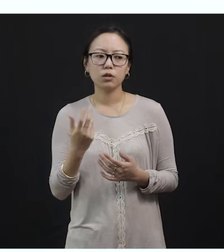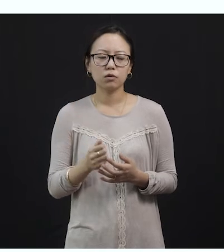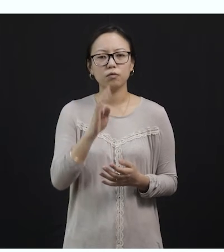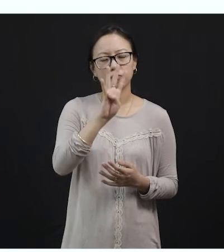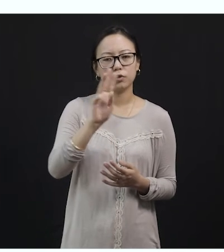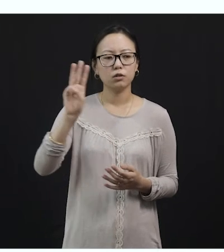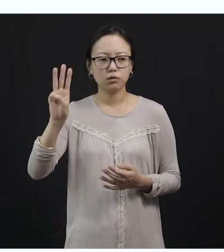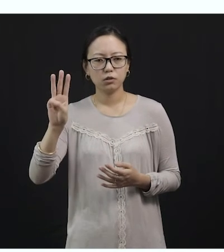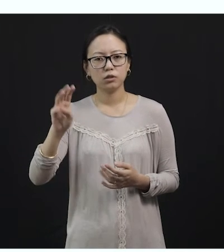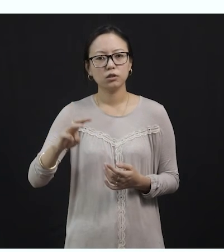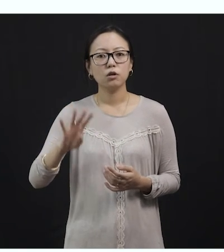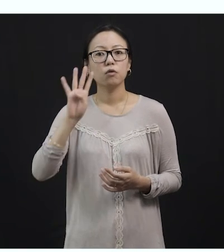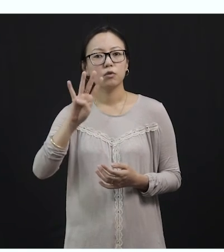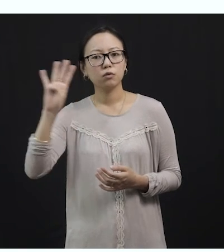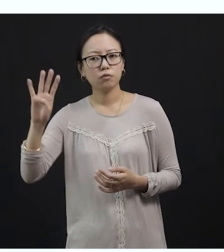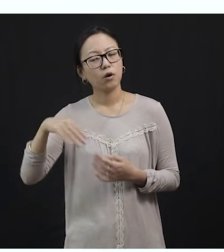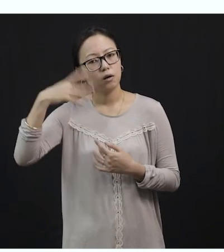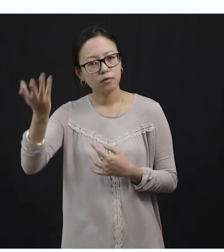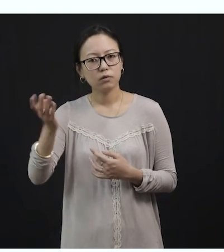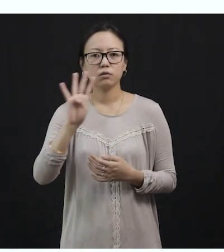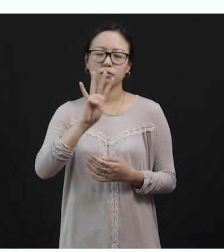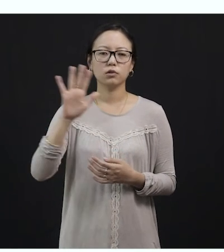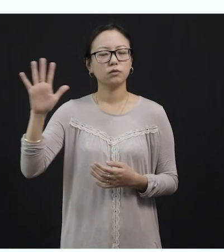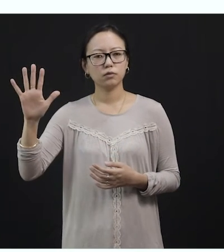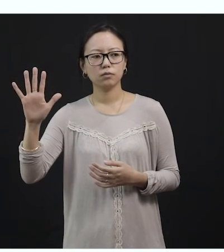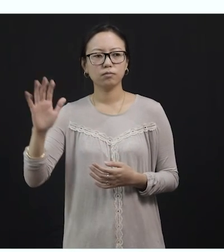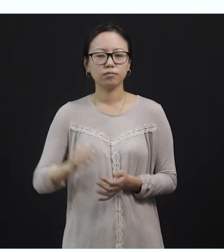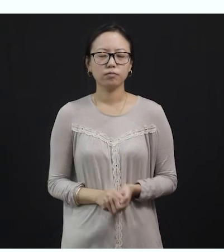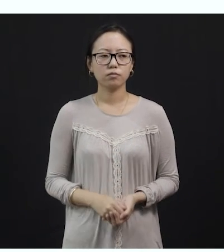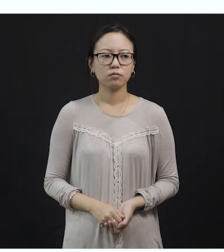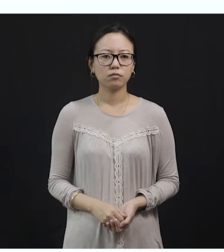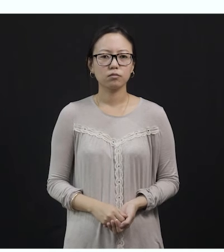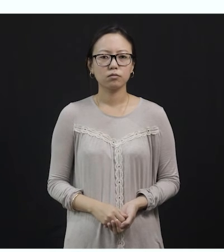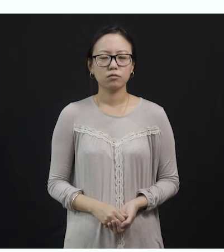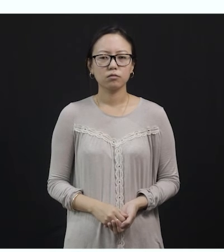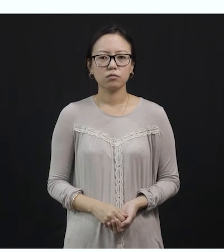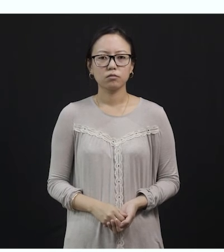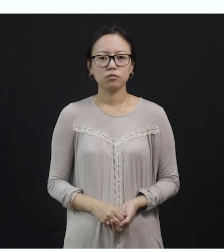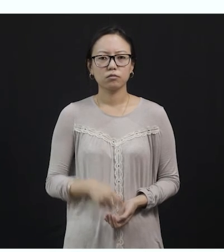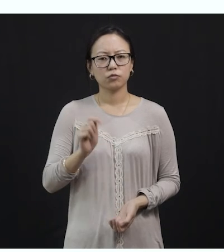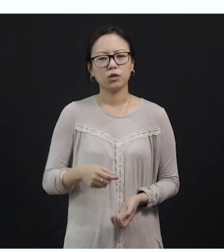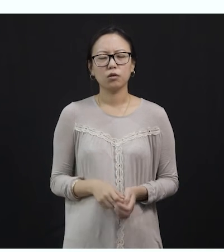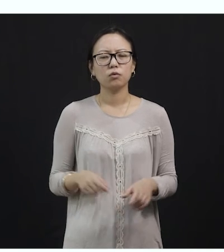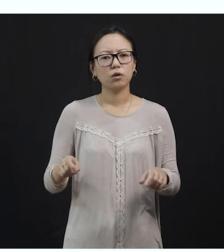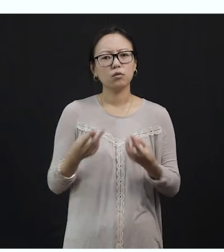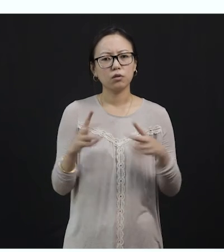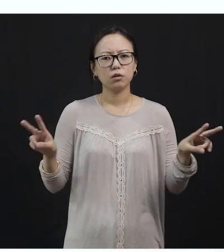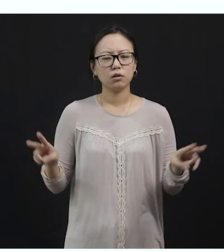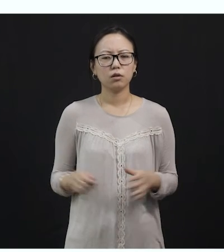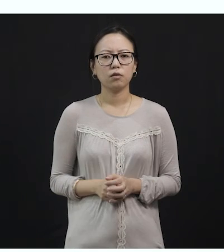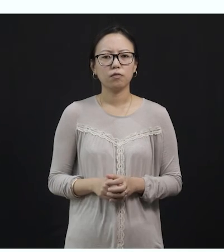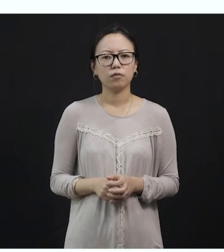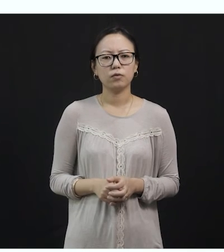44, 45. All right, children? Now, let's look at another exercise. Here we